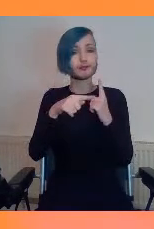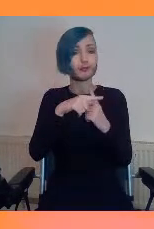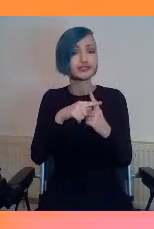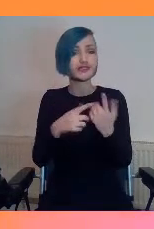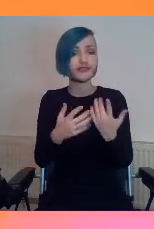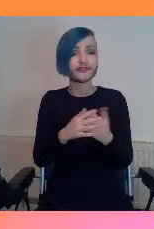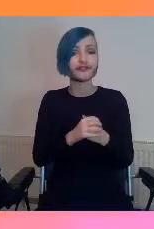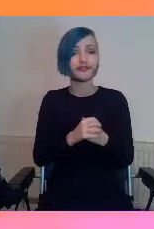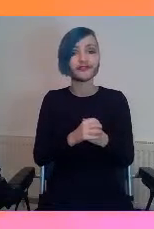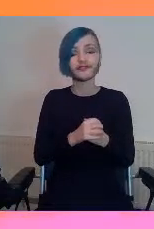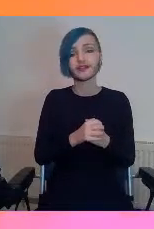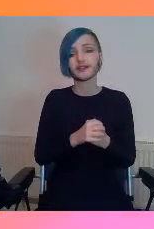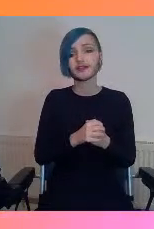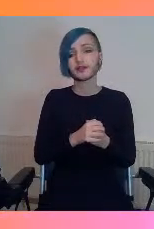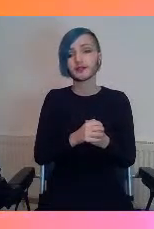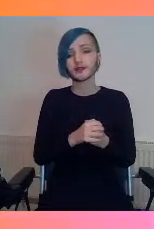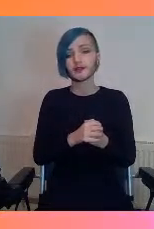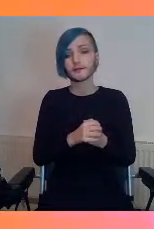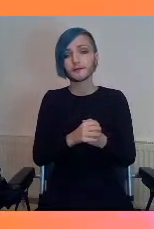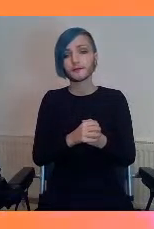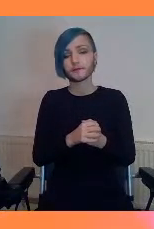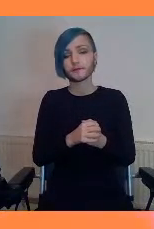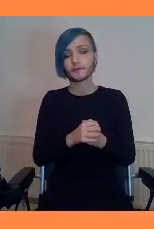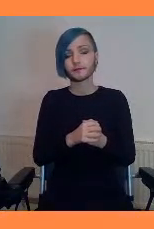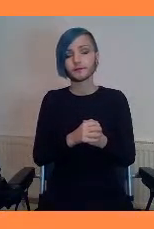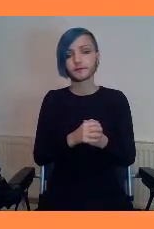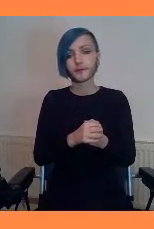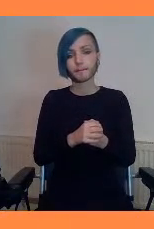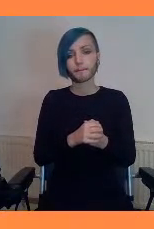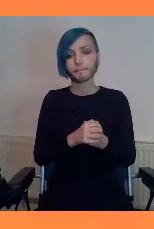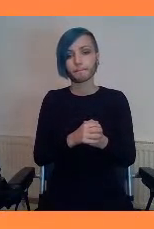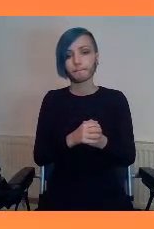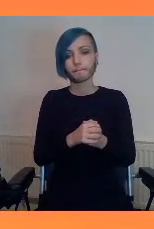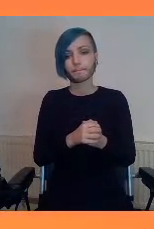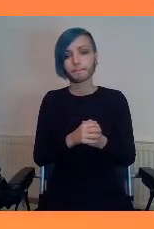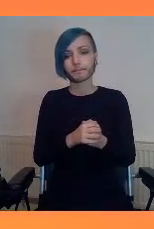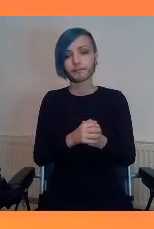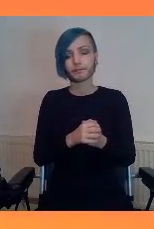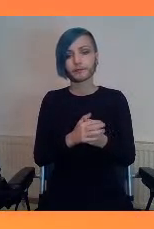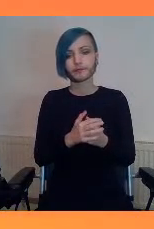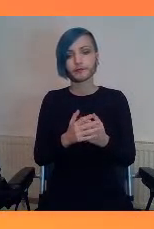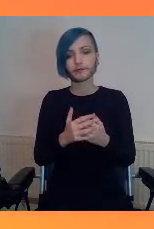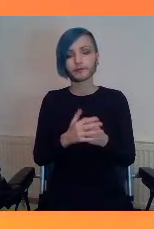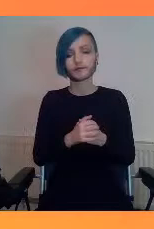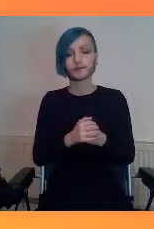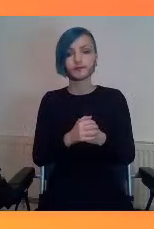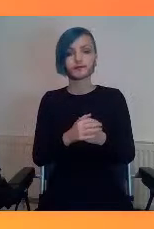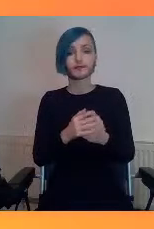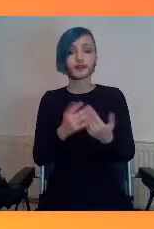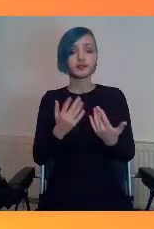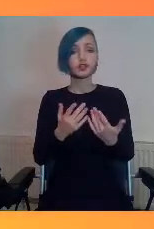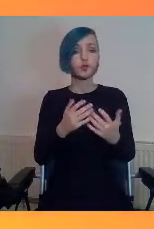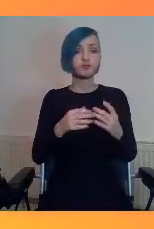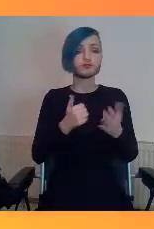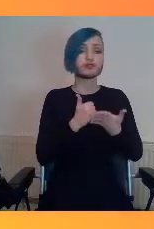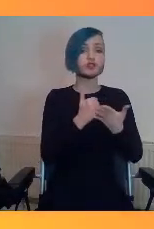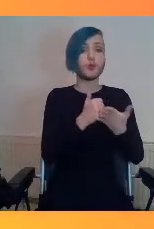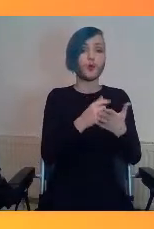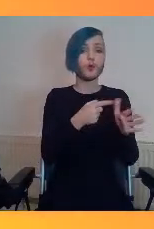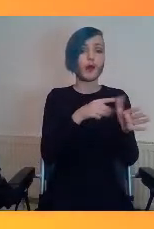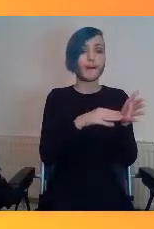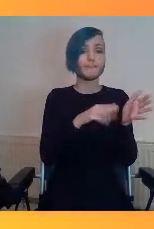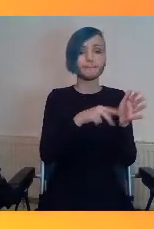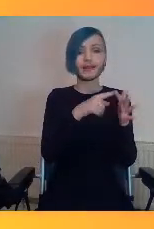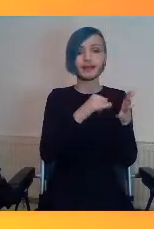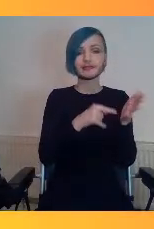of supporting actions of Amnesty International, which are already